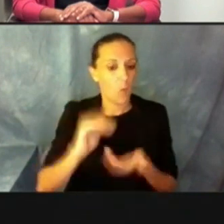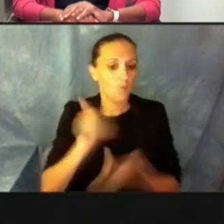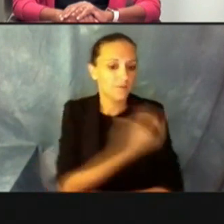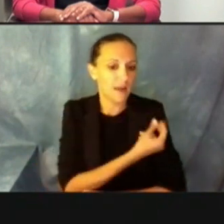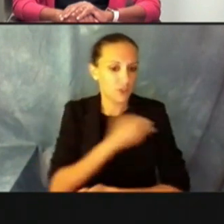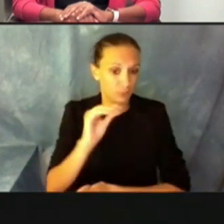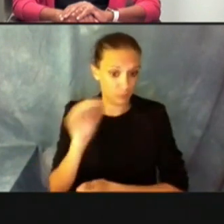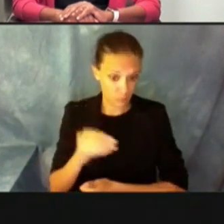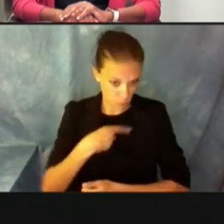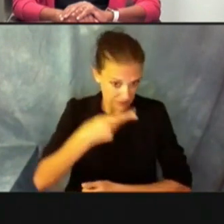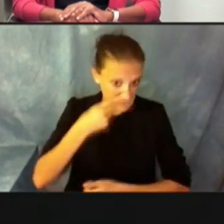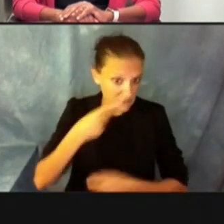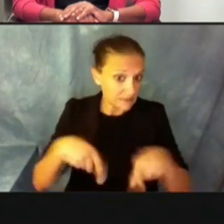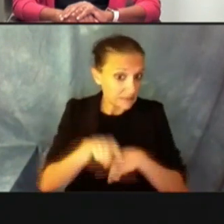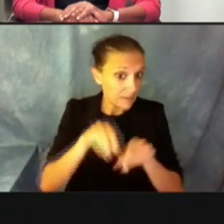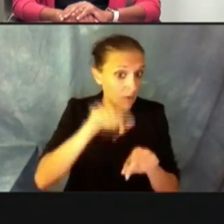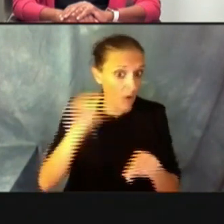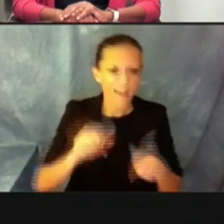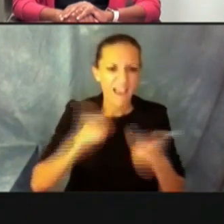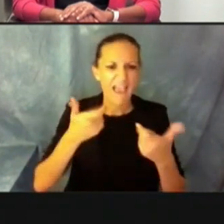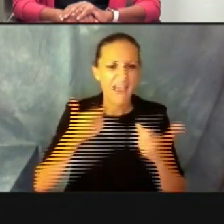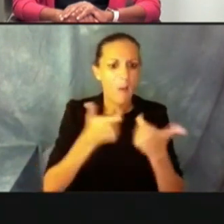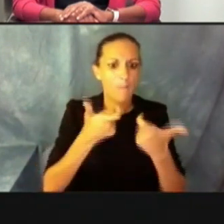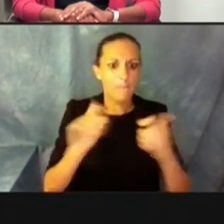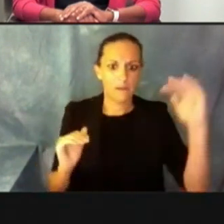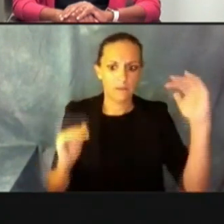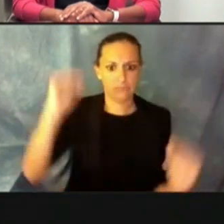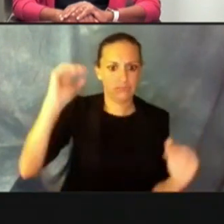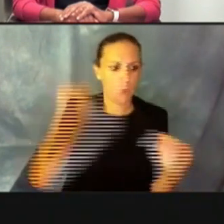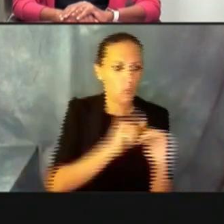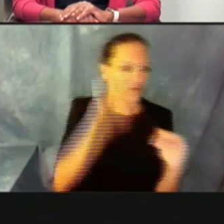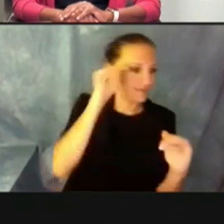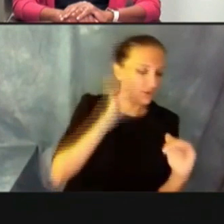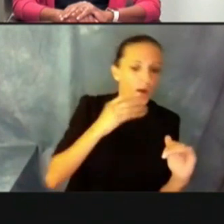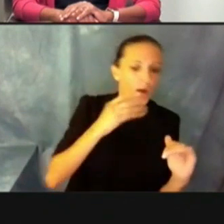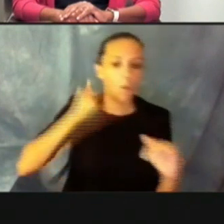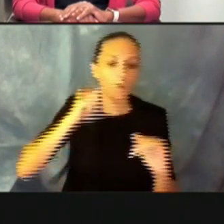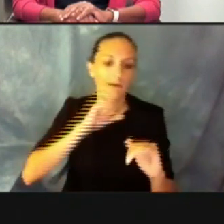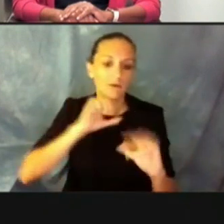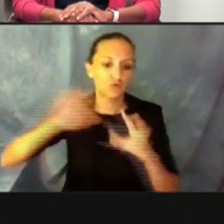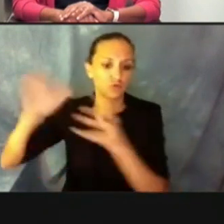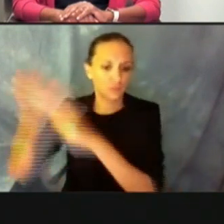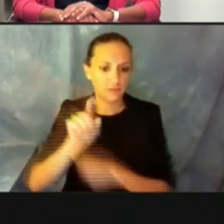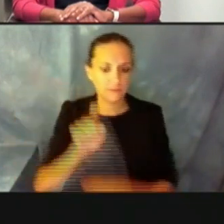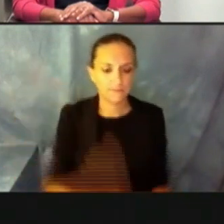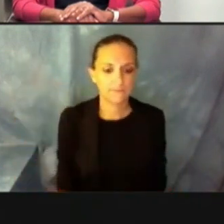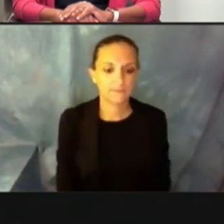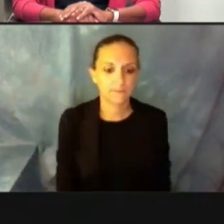in Austin, and how big is the gap between teens and older age groups?